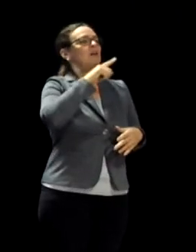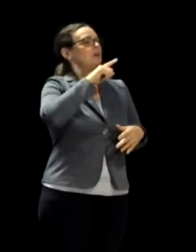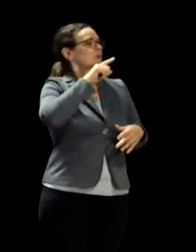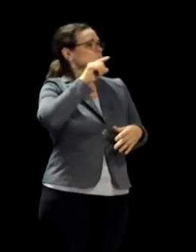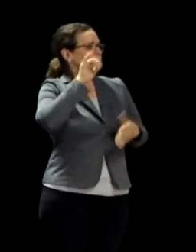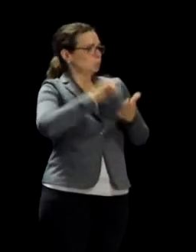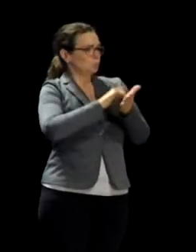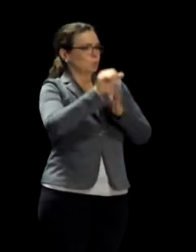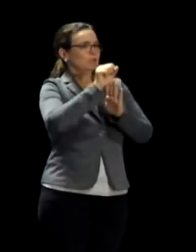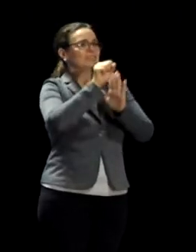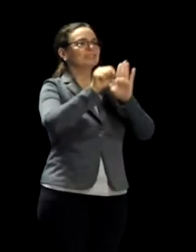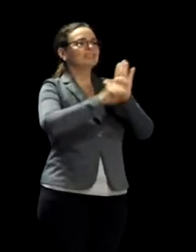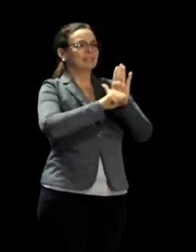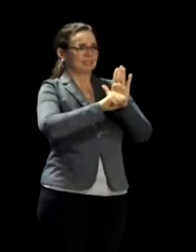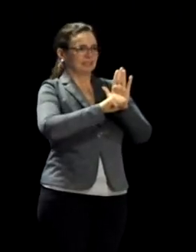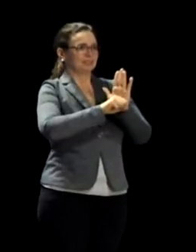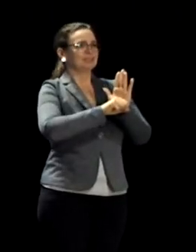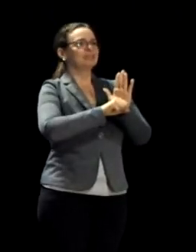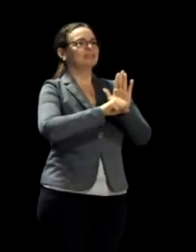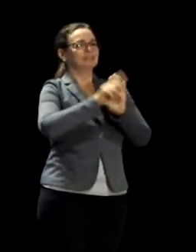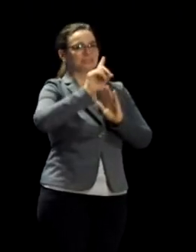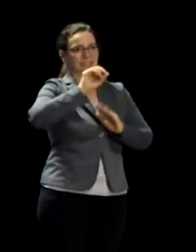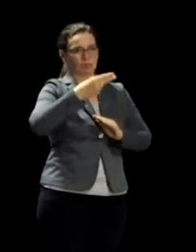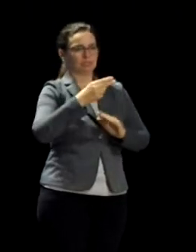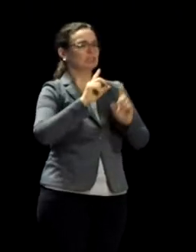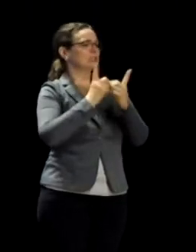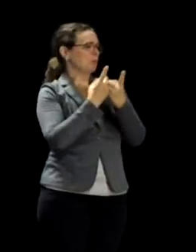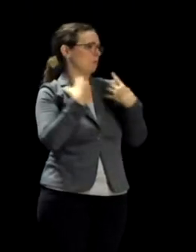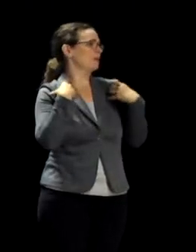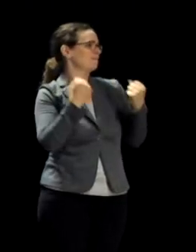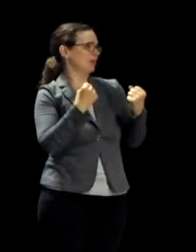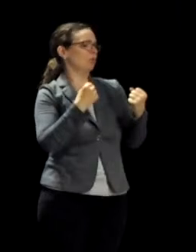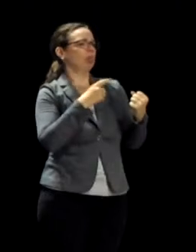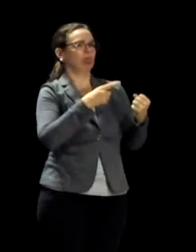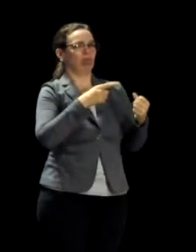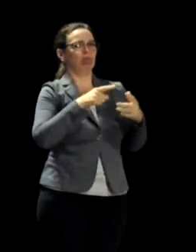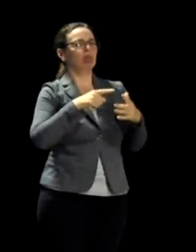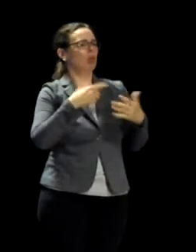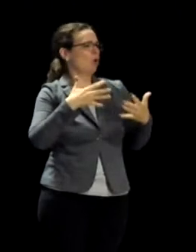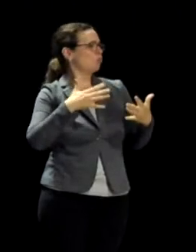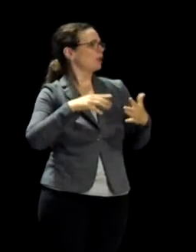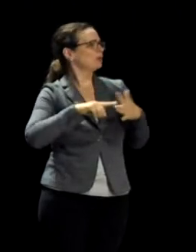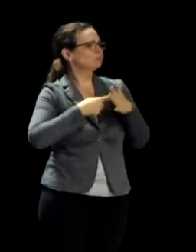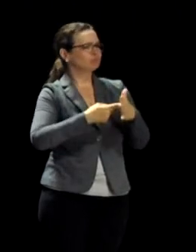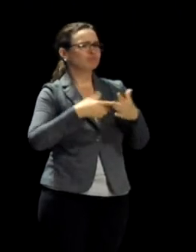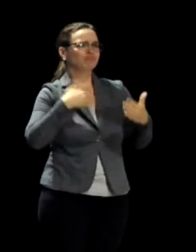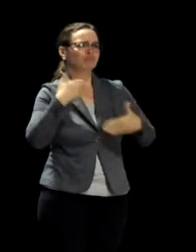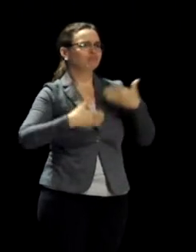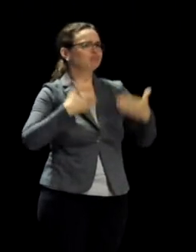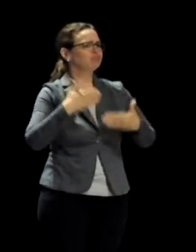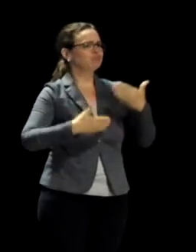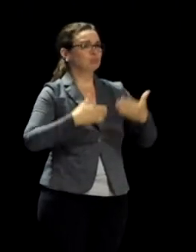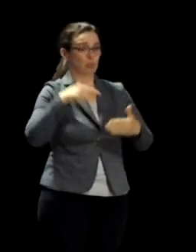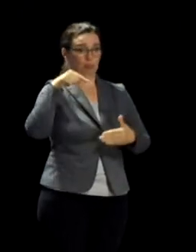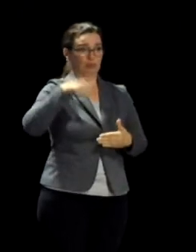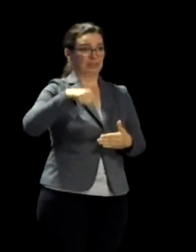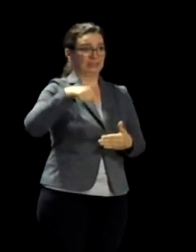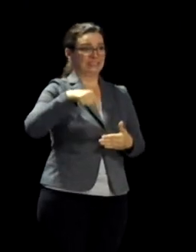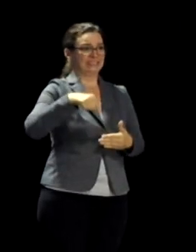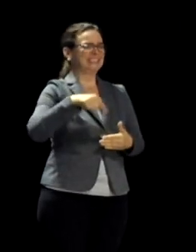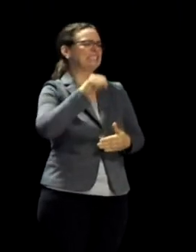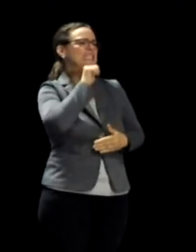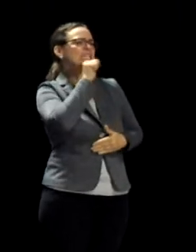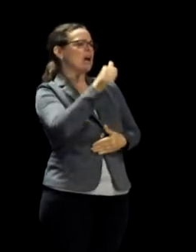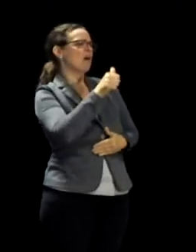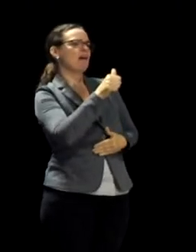are. So this is a nursing home? They fall under New York State DOH as an assisted living facility. This type